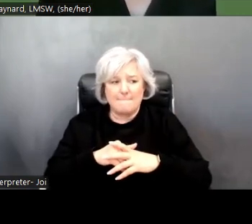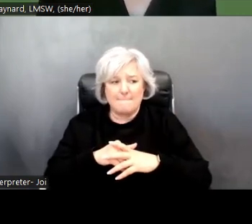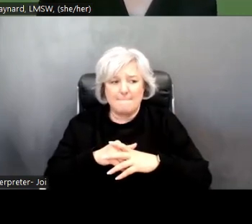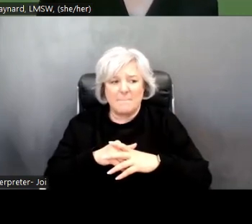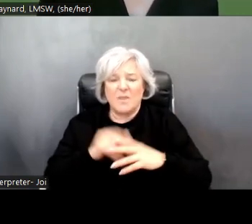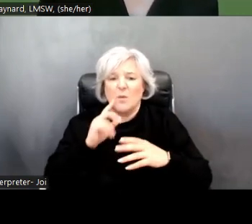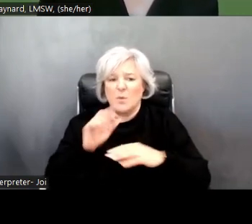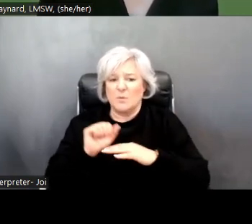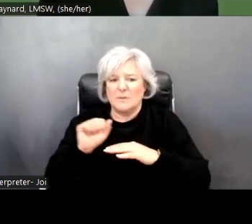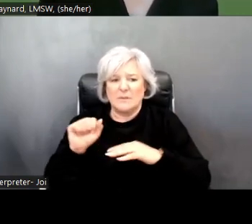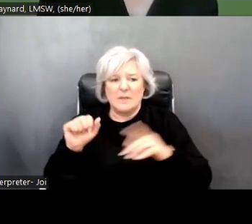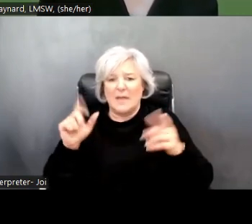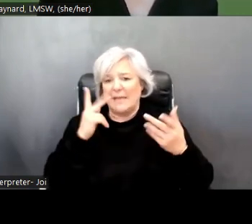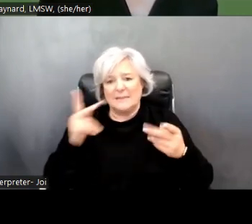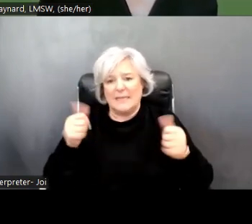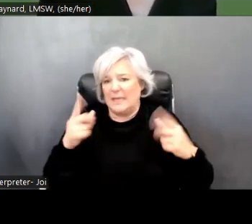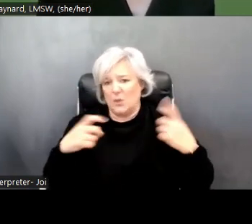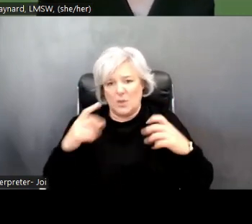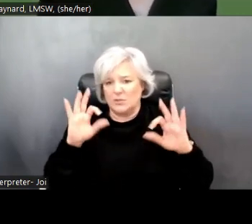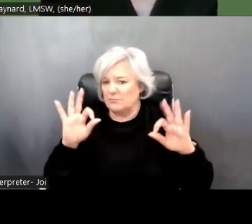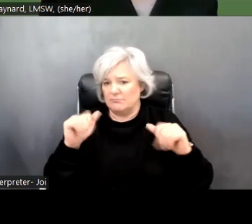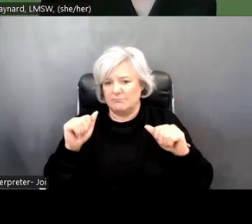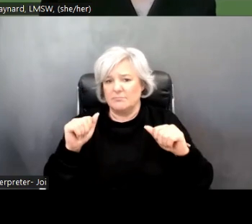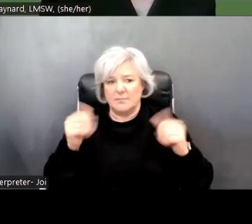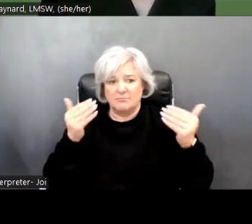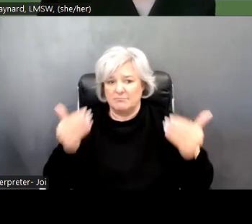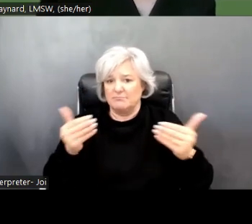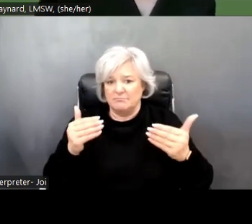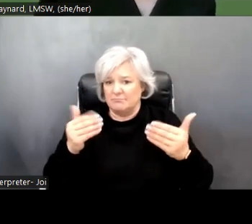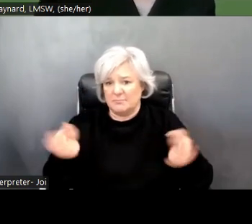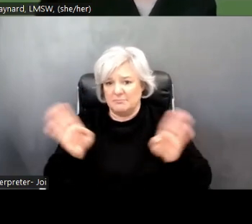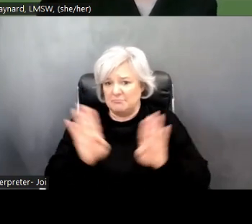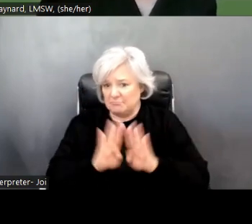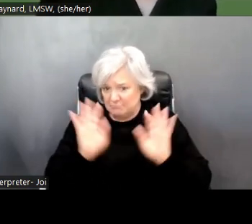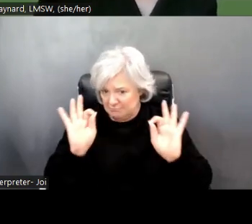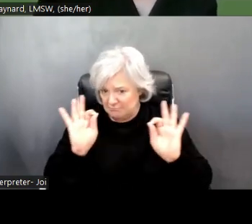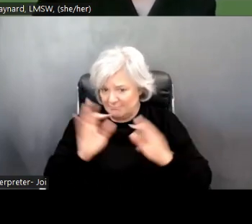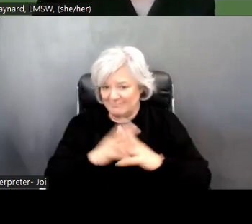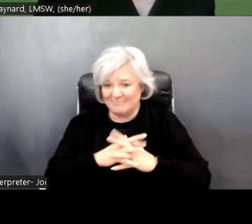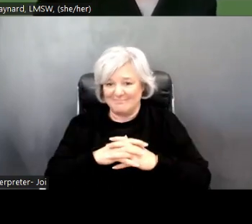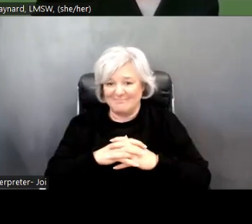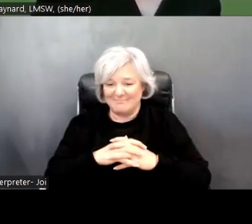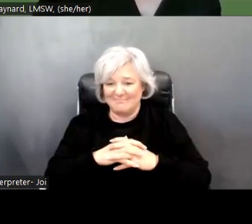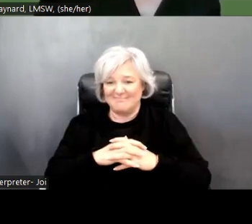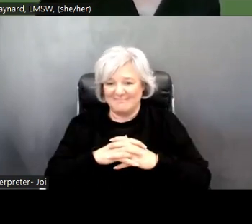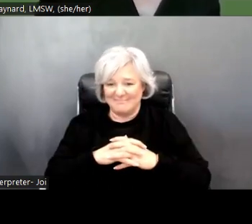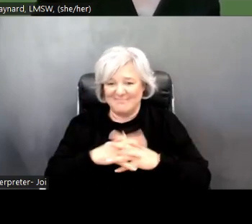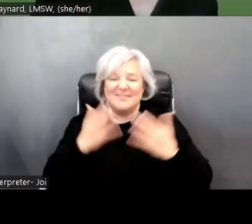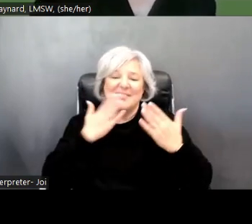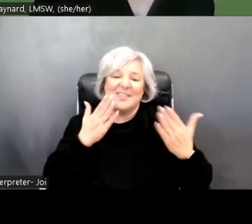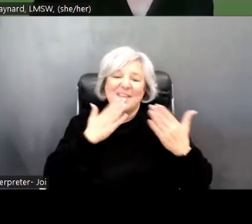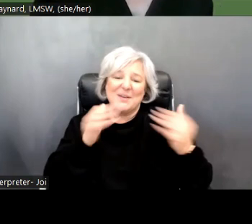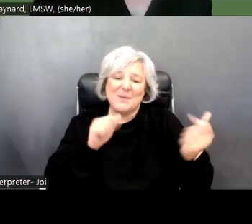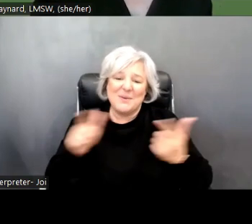Lisa and Edna, I did not see any questions. You want to go ahead and close? Okay. Okay. Well, thank you All